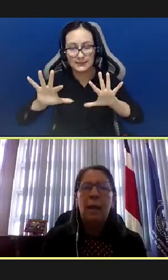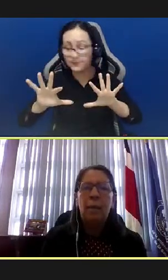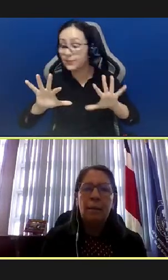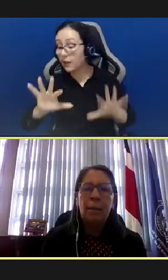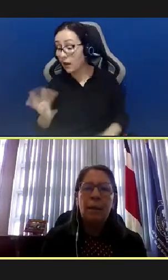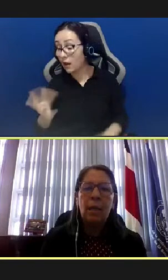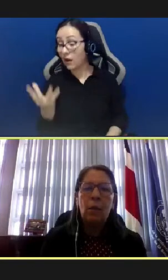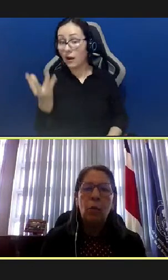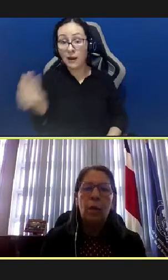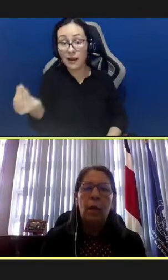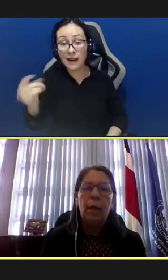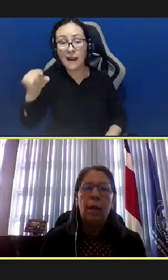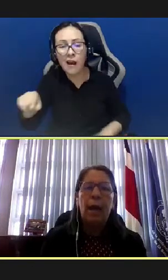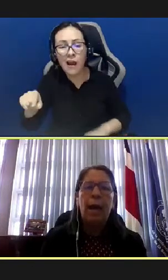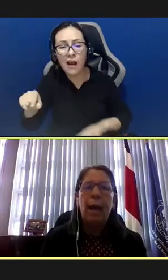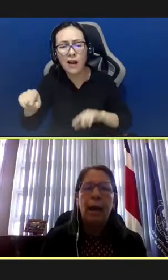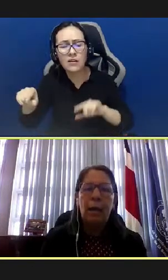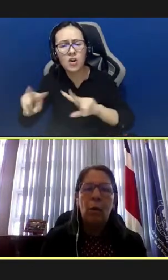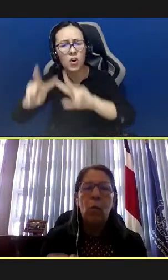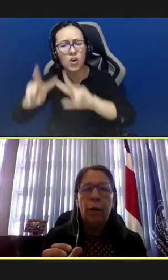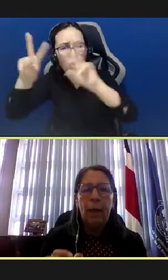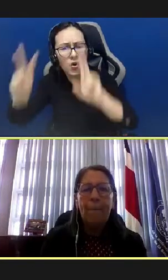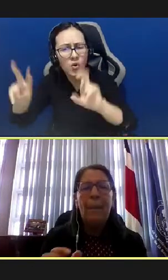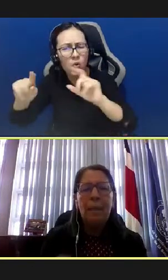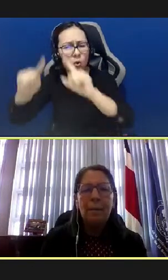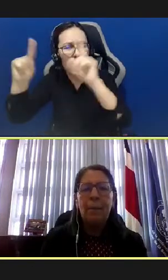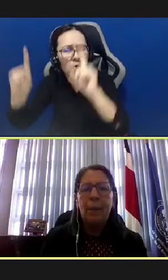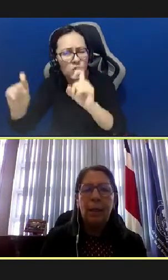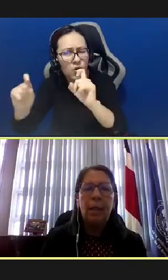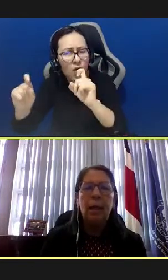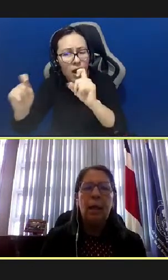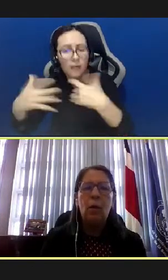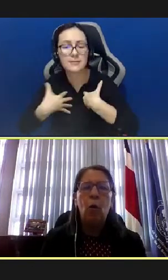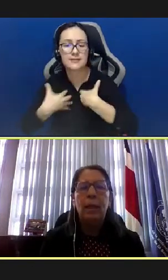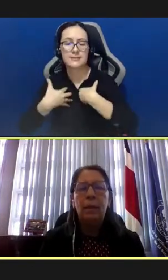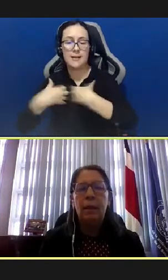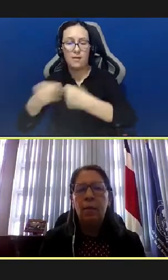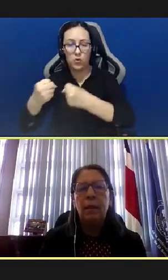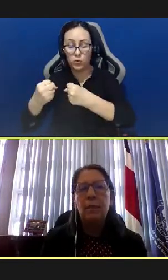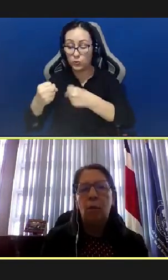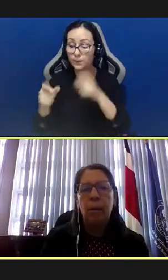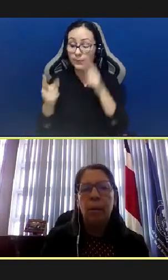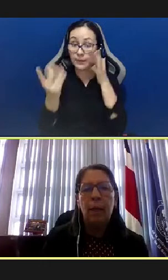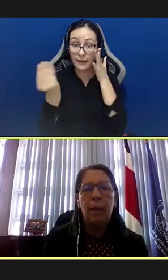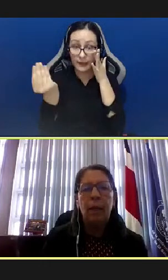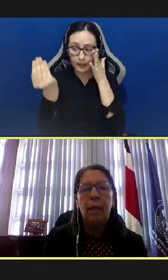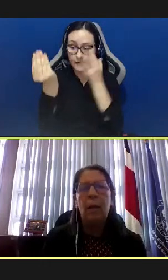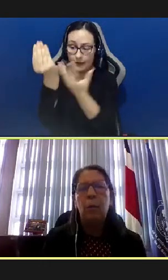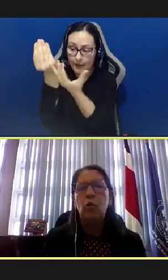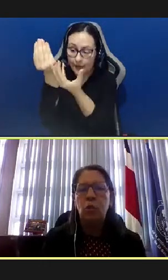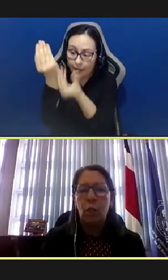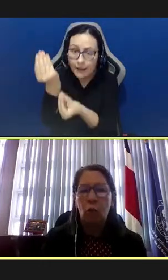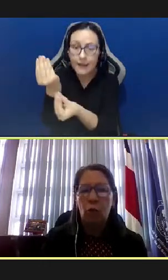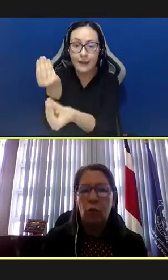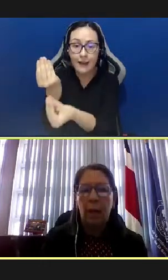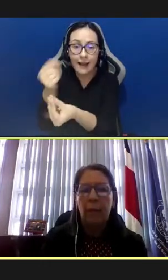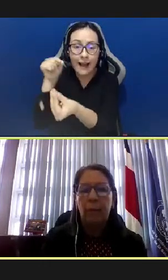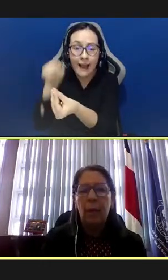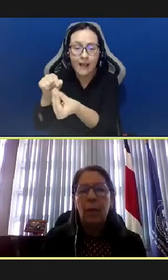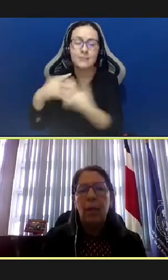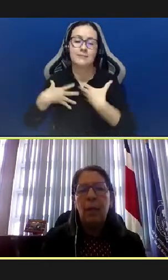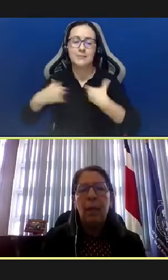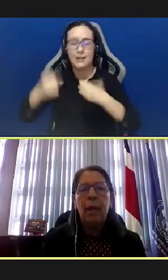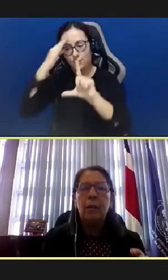that included a health council or board, where we have